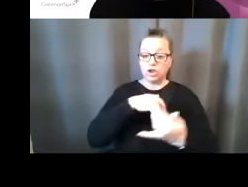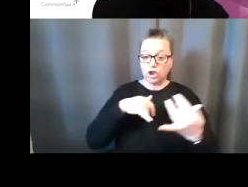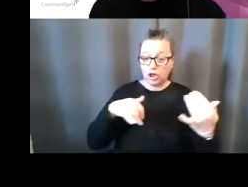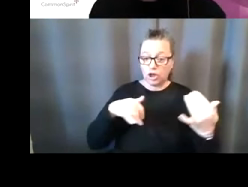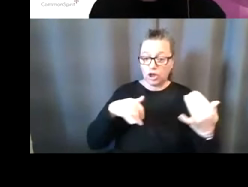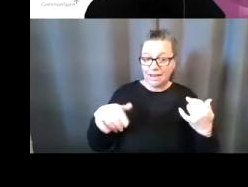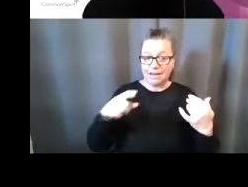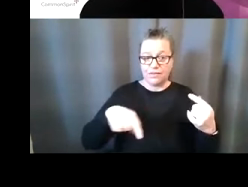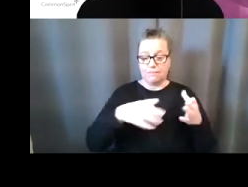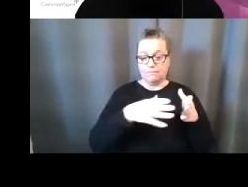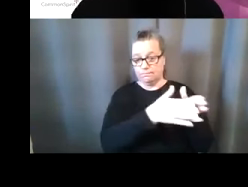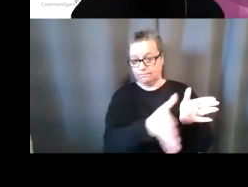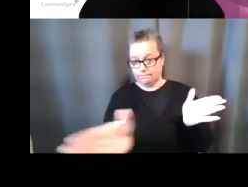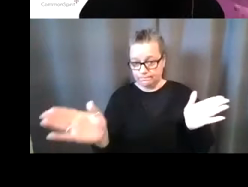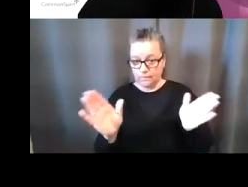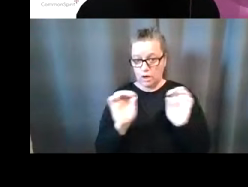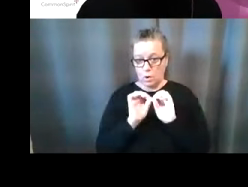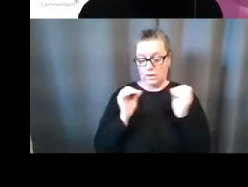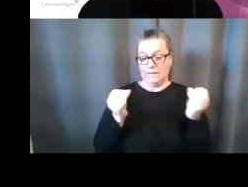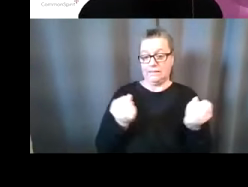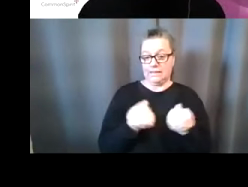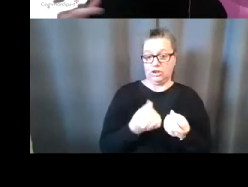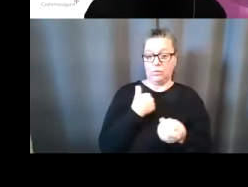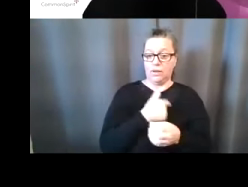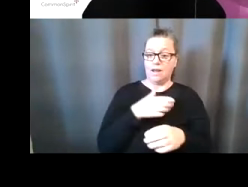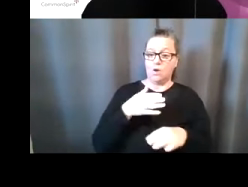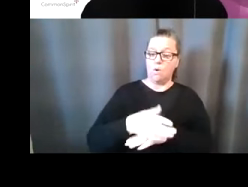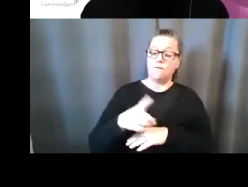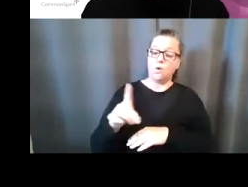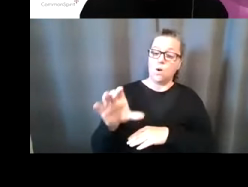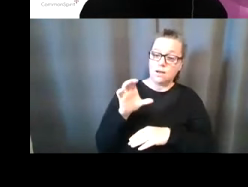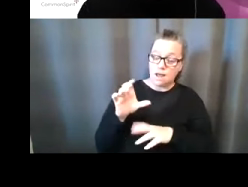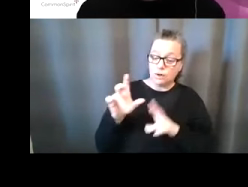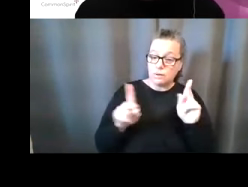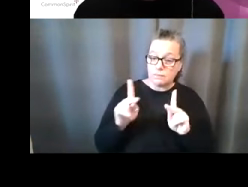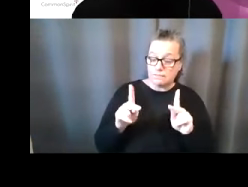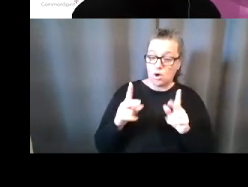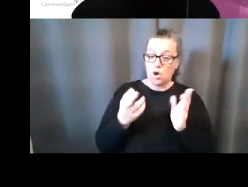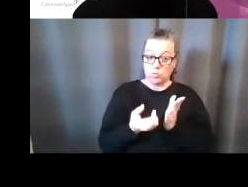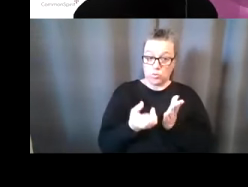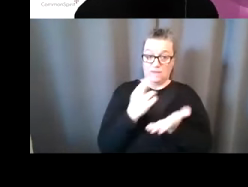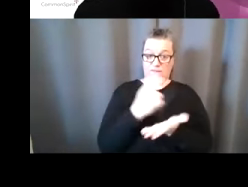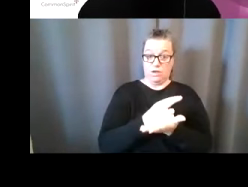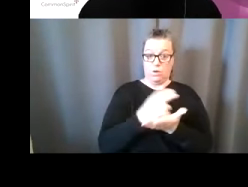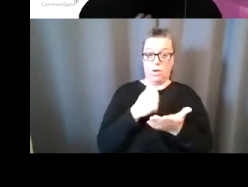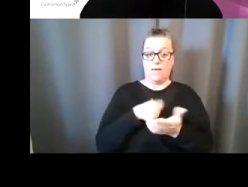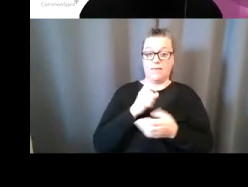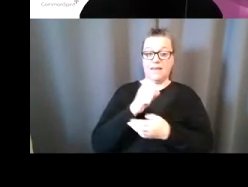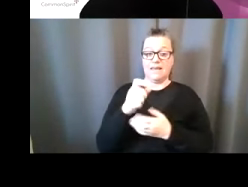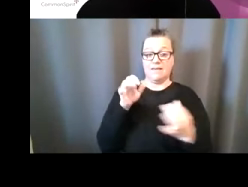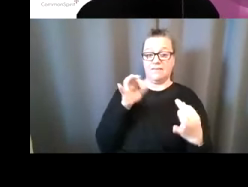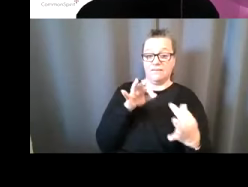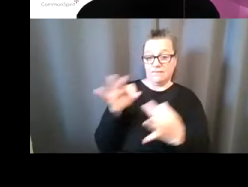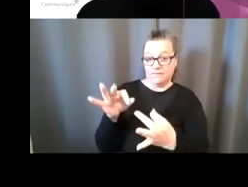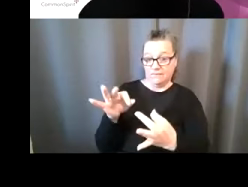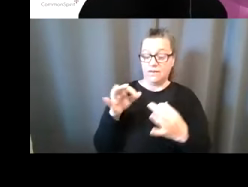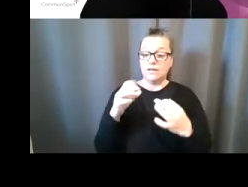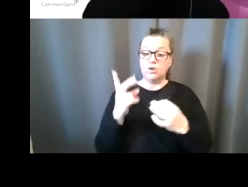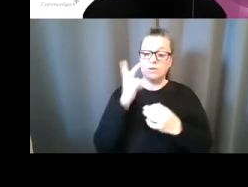the organization. We had over 100 people review these fishbones and provide input on what they saw were potential sources of